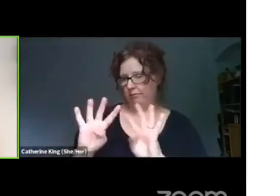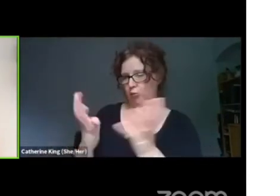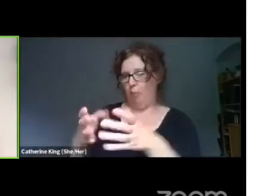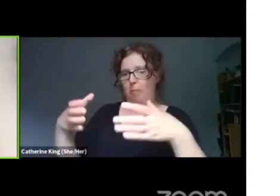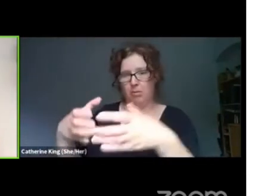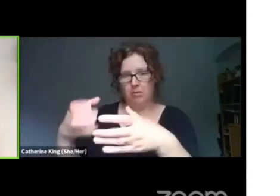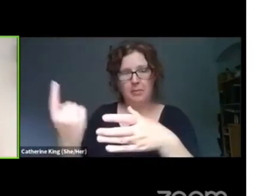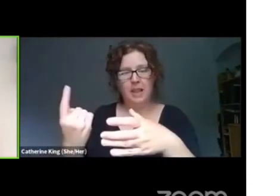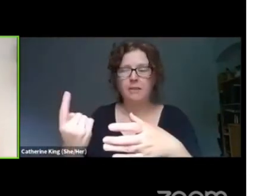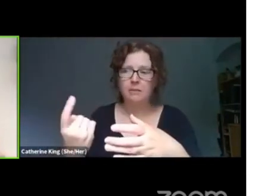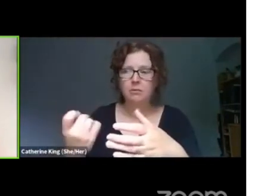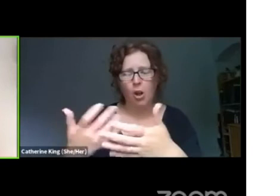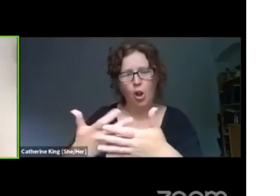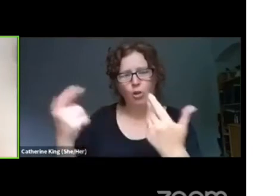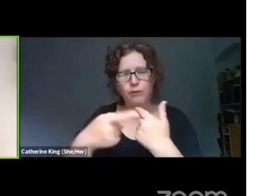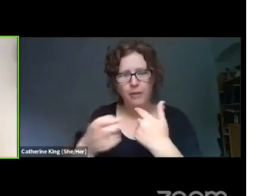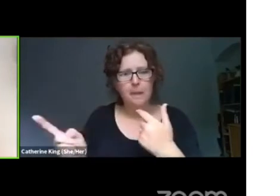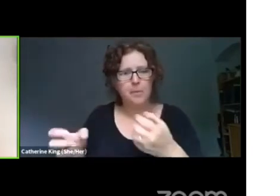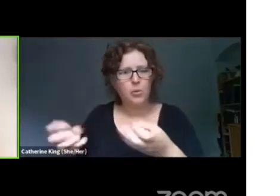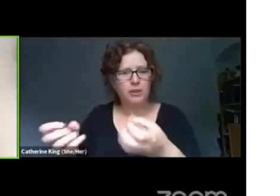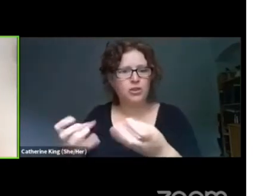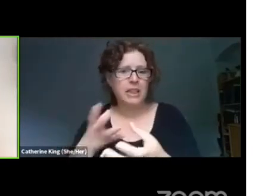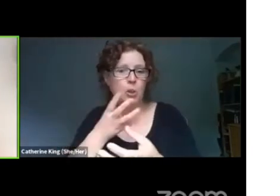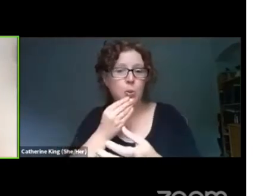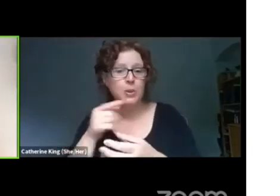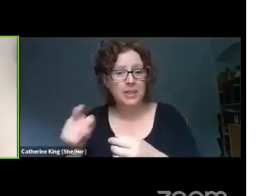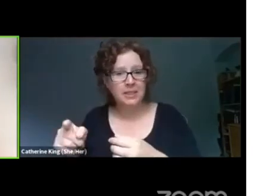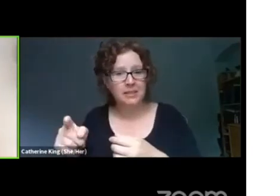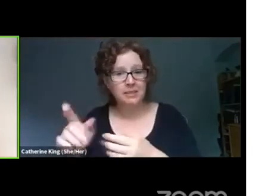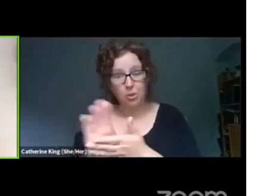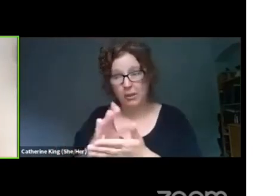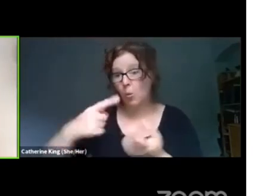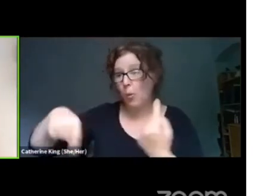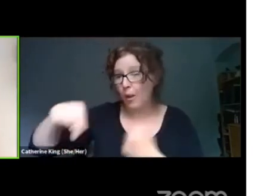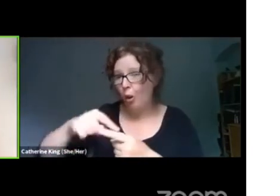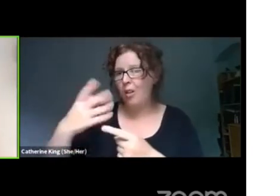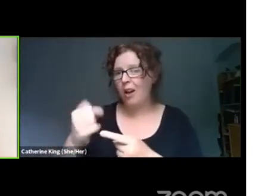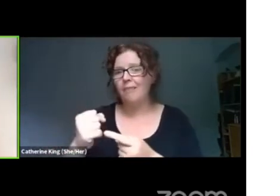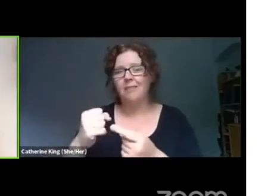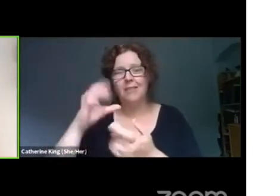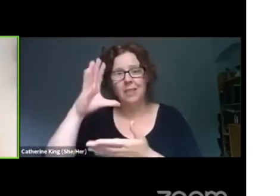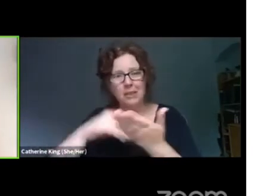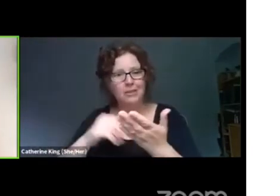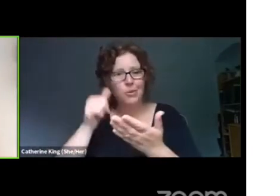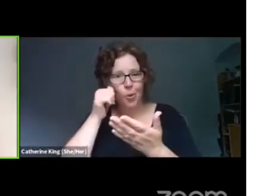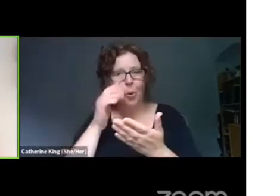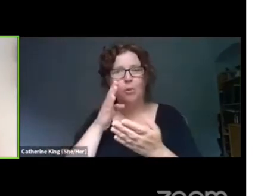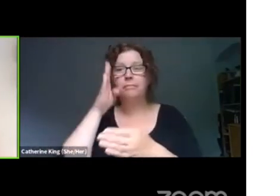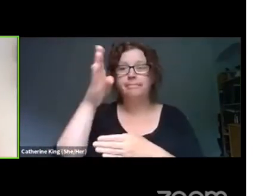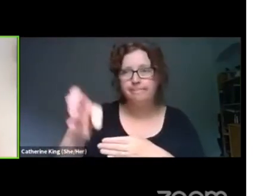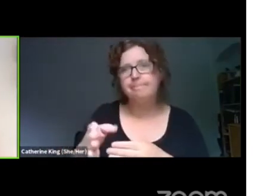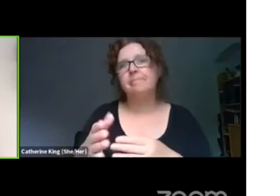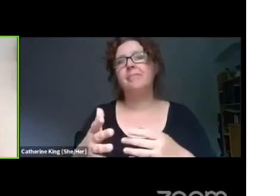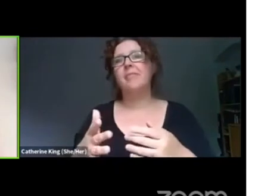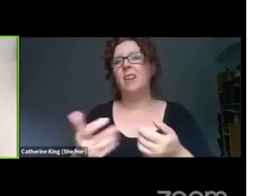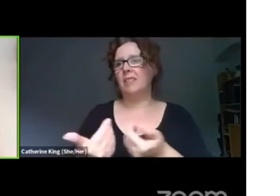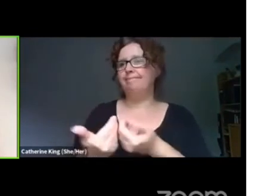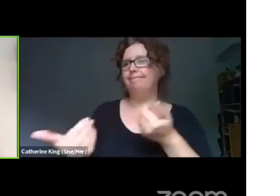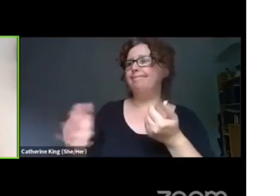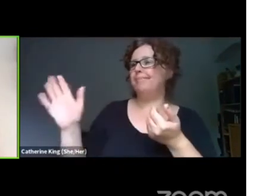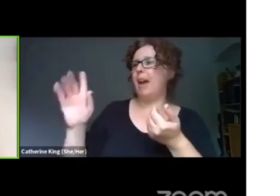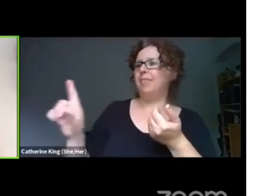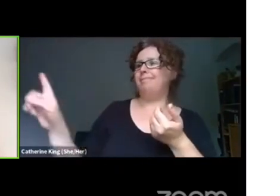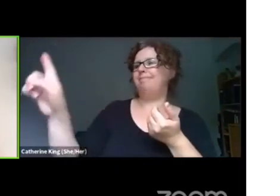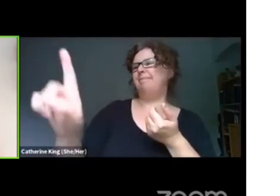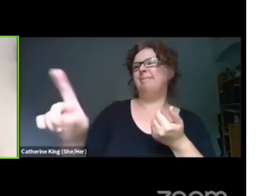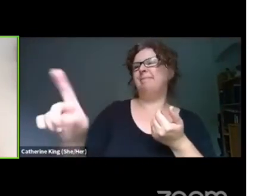among them. As a result, we all had experiences going to events that separated us from the people we came with